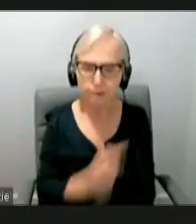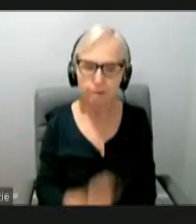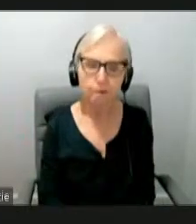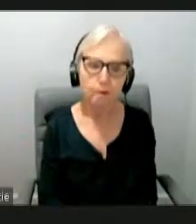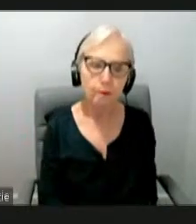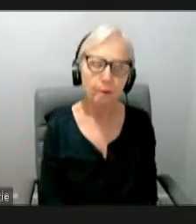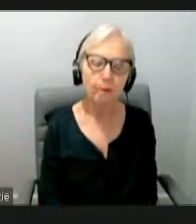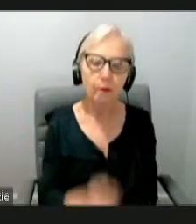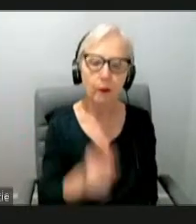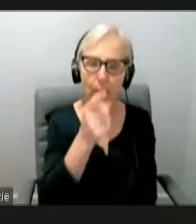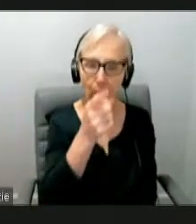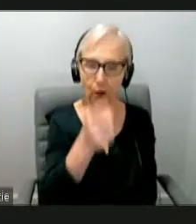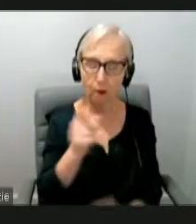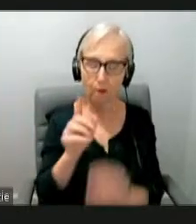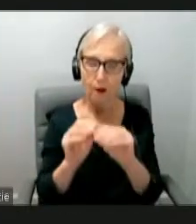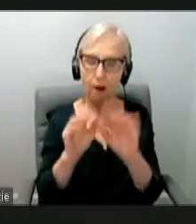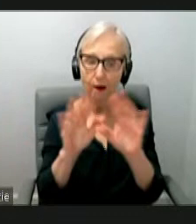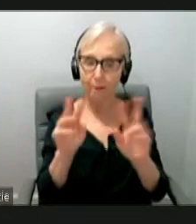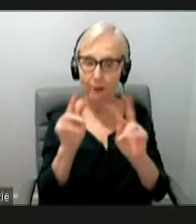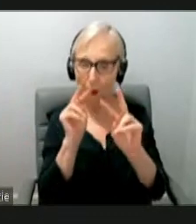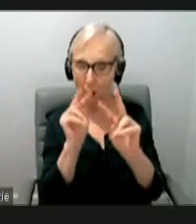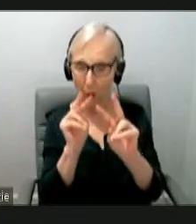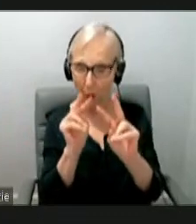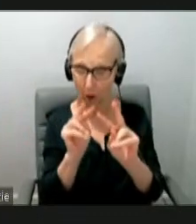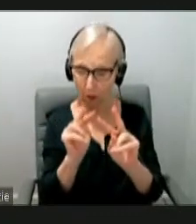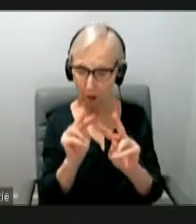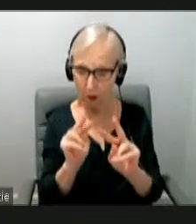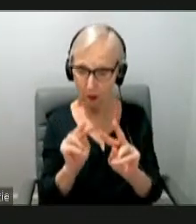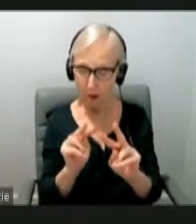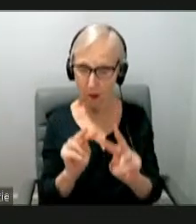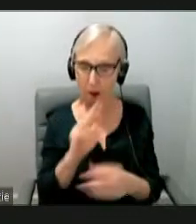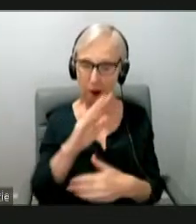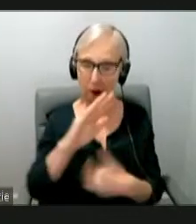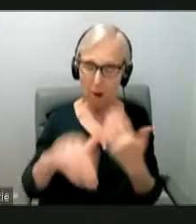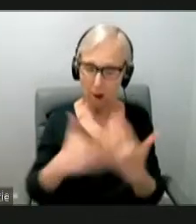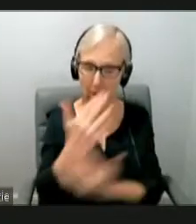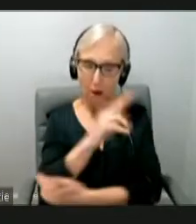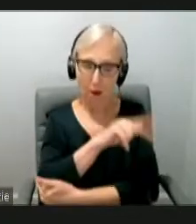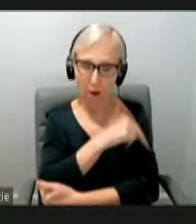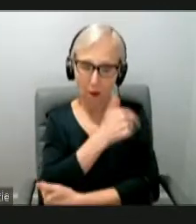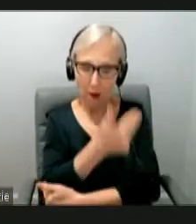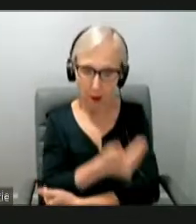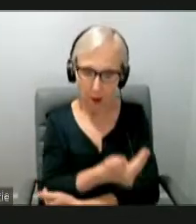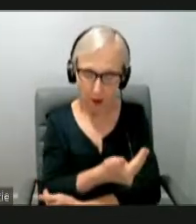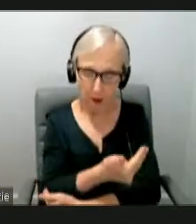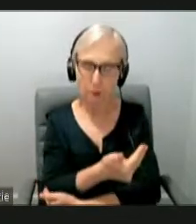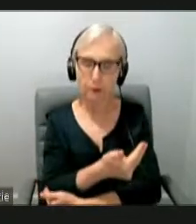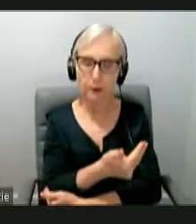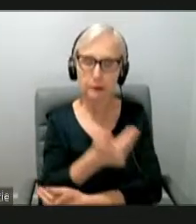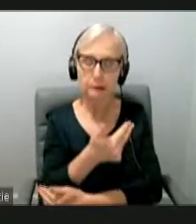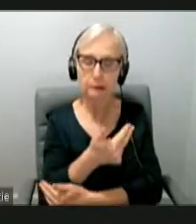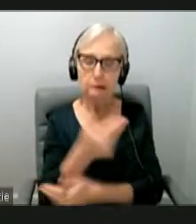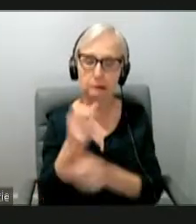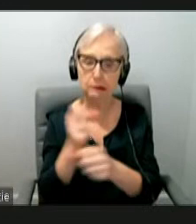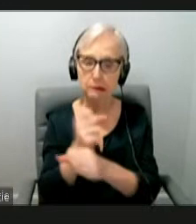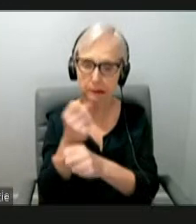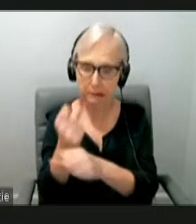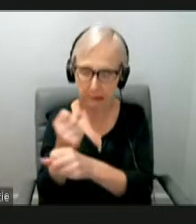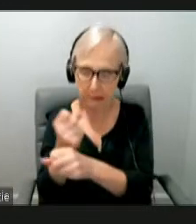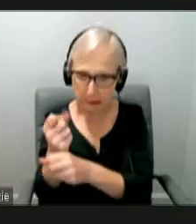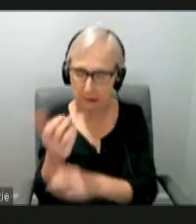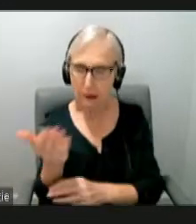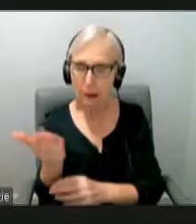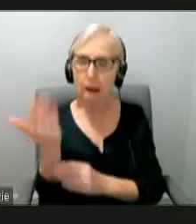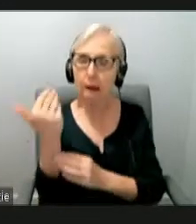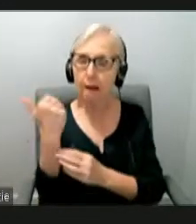So we obviously have been carefully monitoring all of our hospital system metrics over the last few